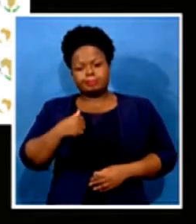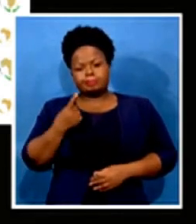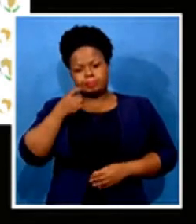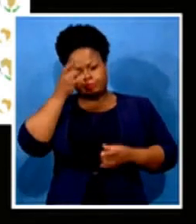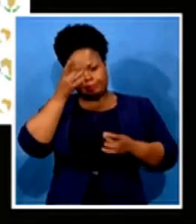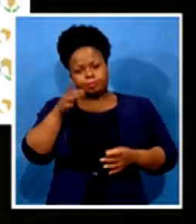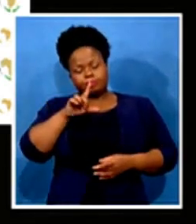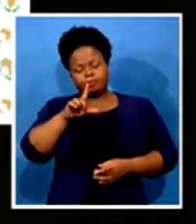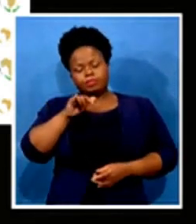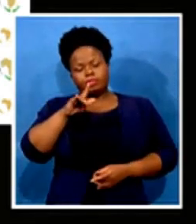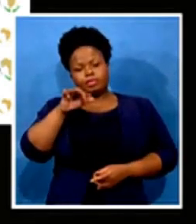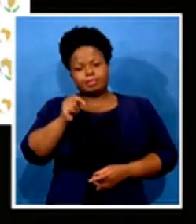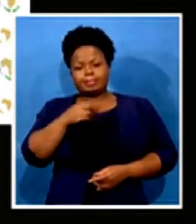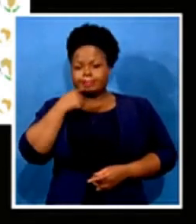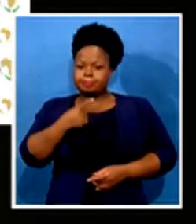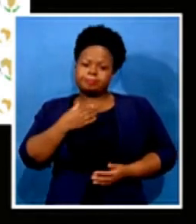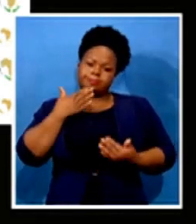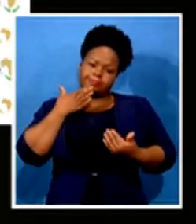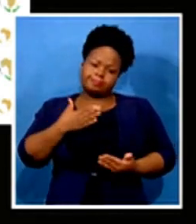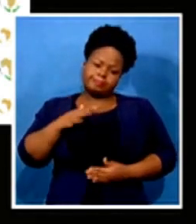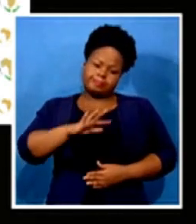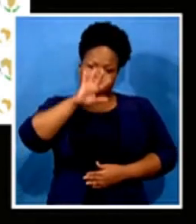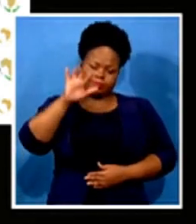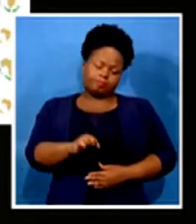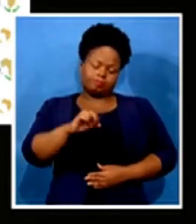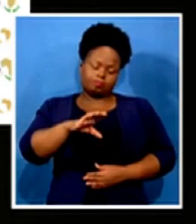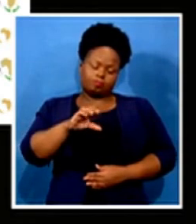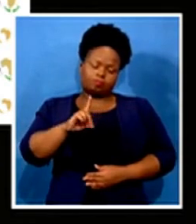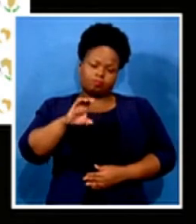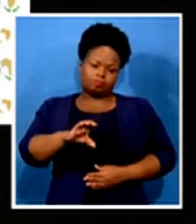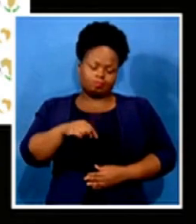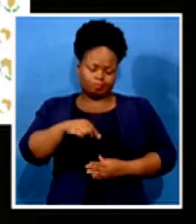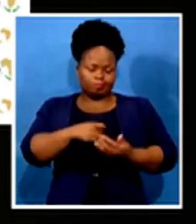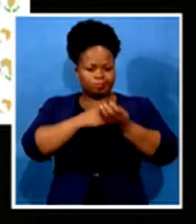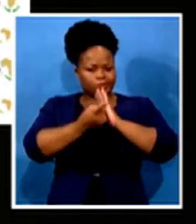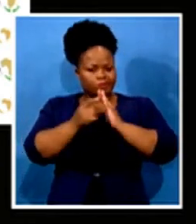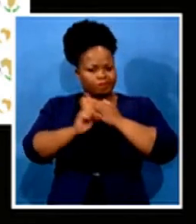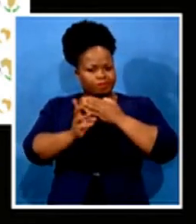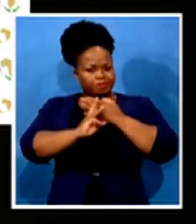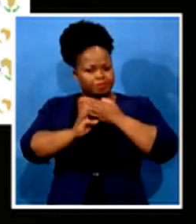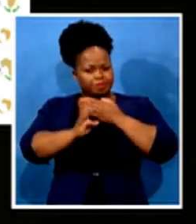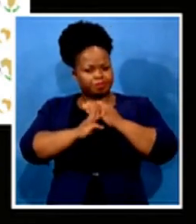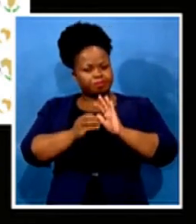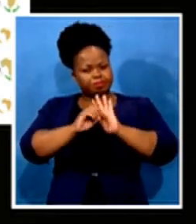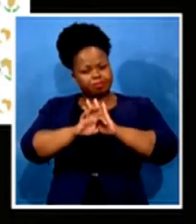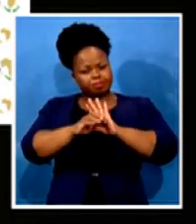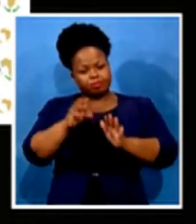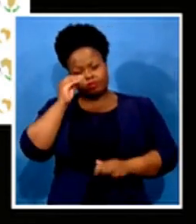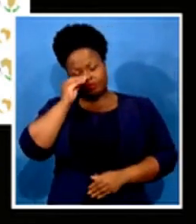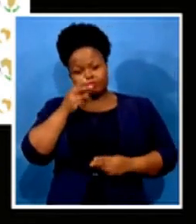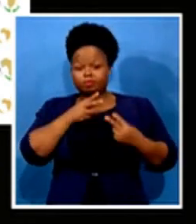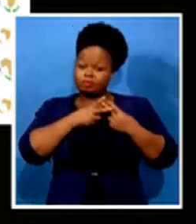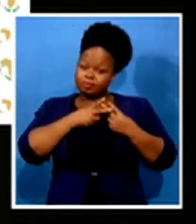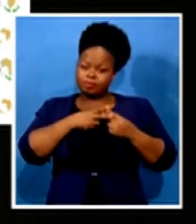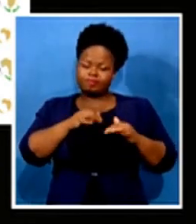thank you, Africa CDC, for hosting this weekly press briefing. And she hashtags that stay safe. Thank you very